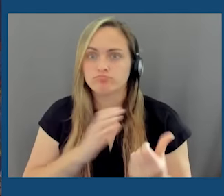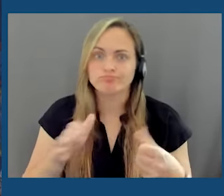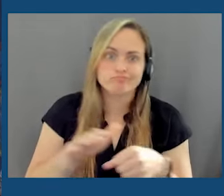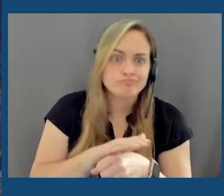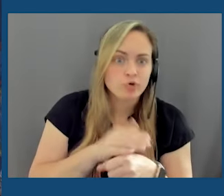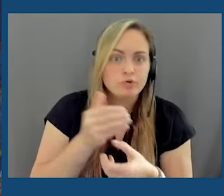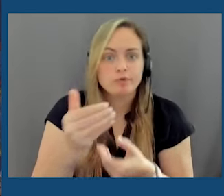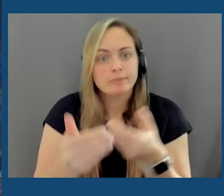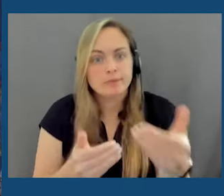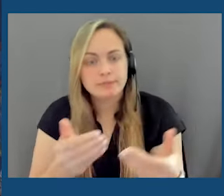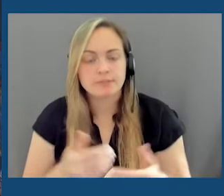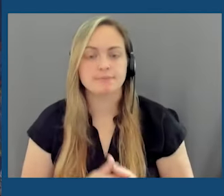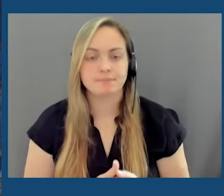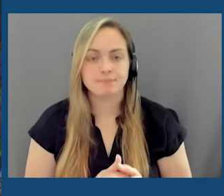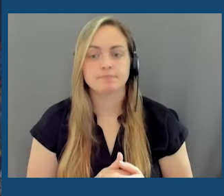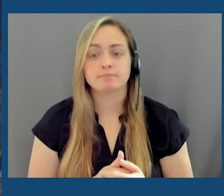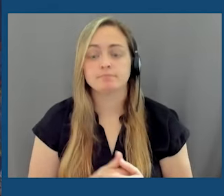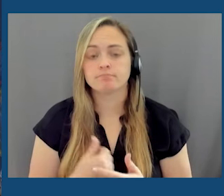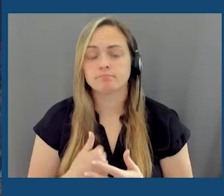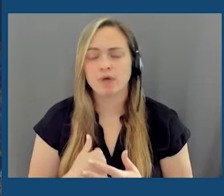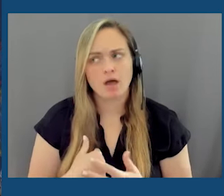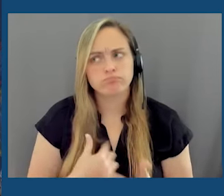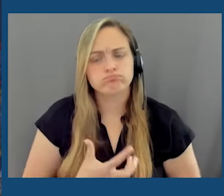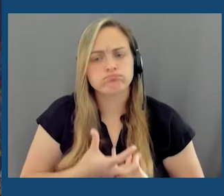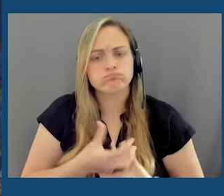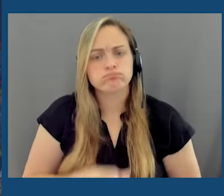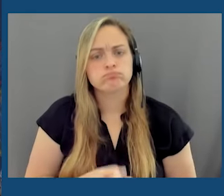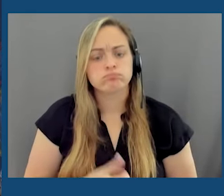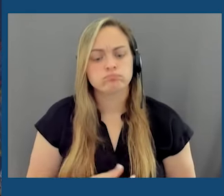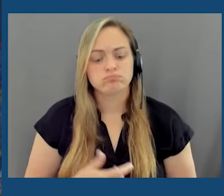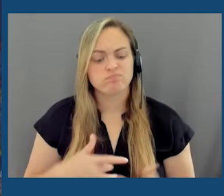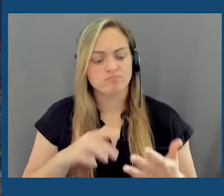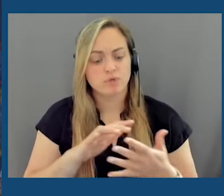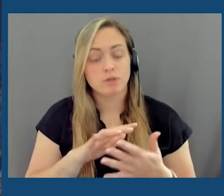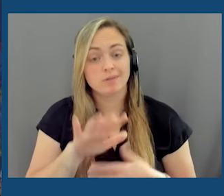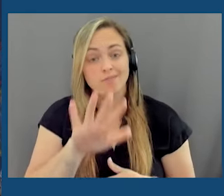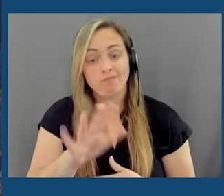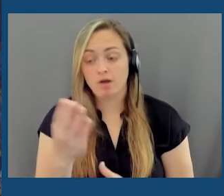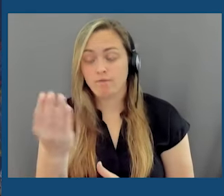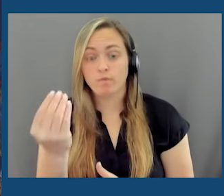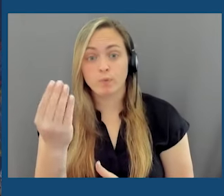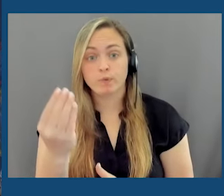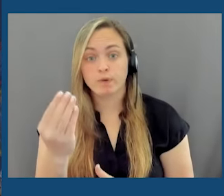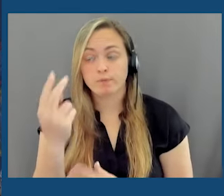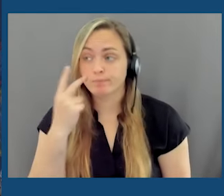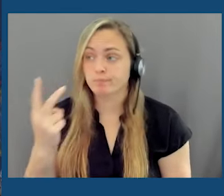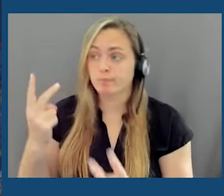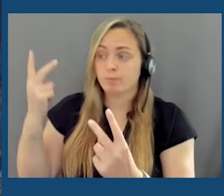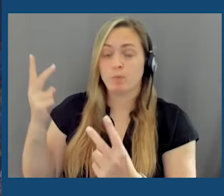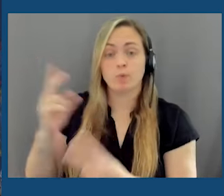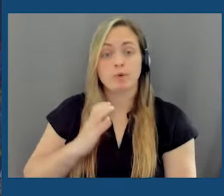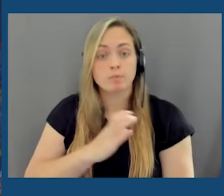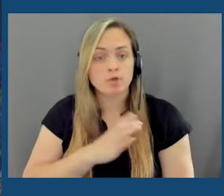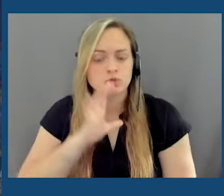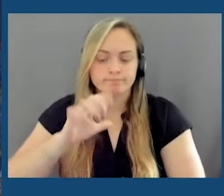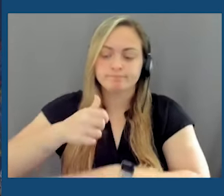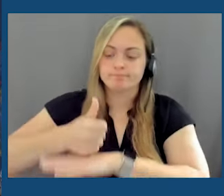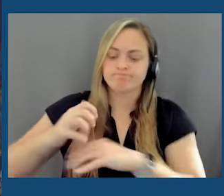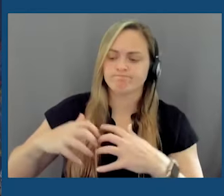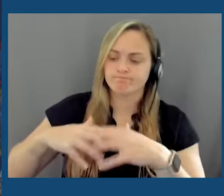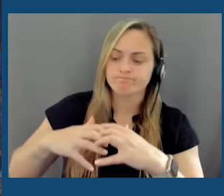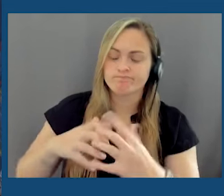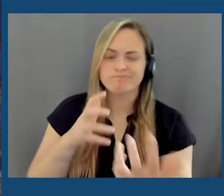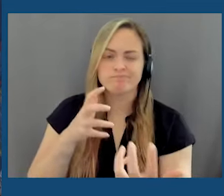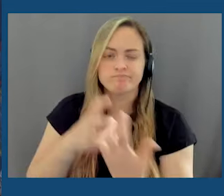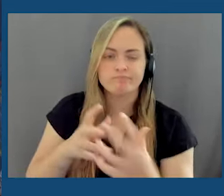process. I am confident that the 514 Memorial Commission will create a fitting